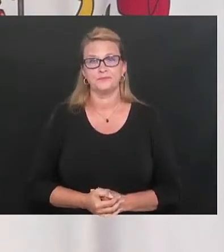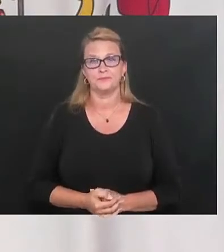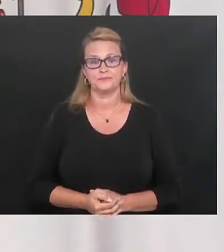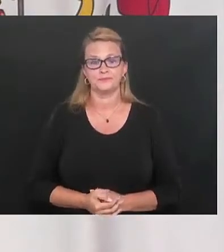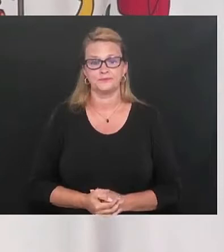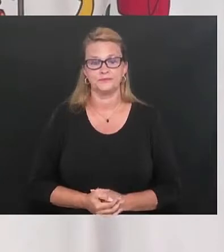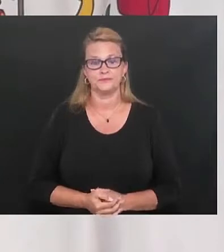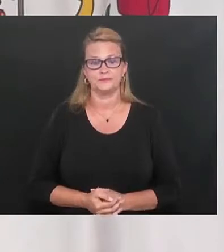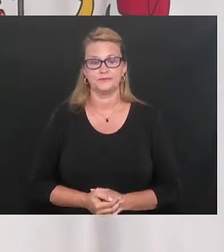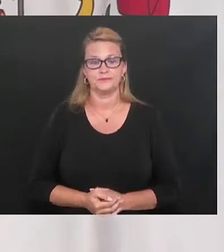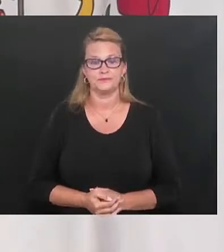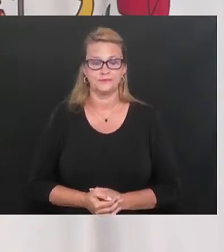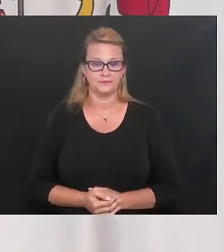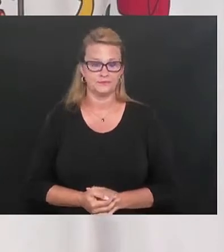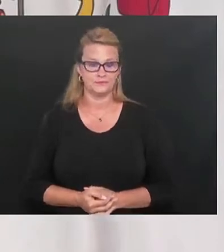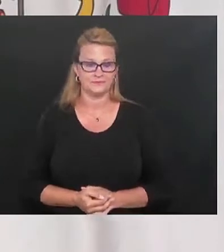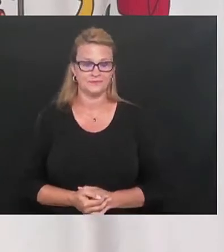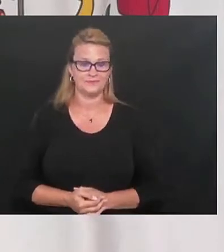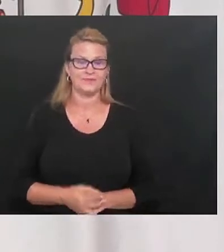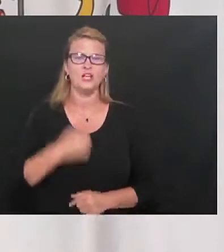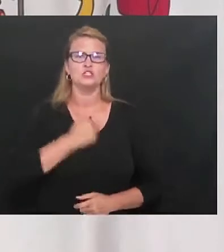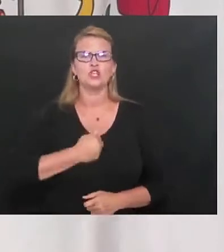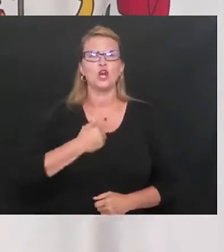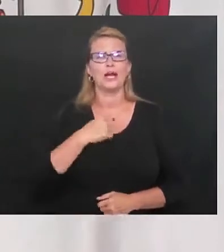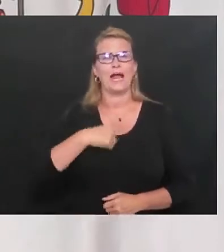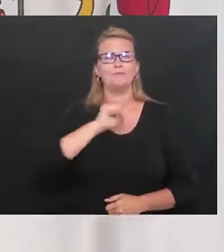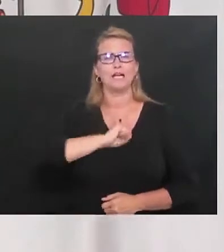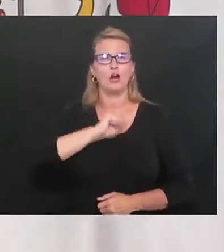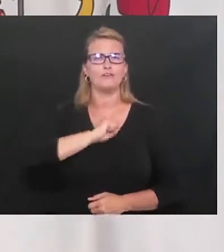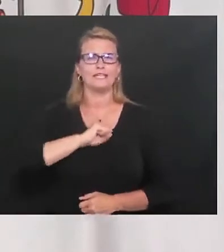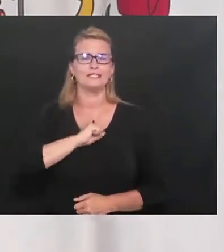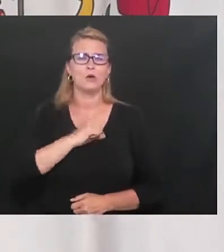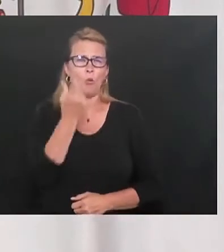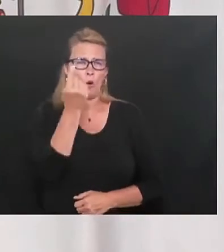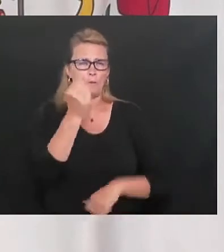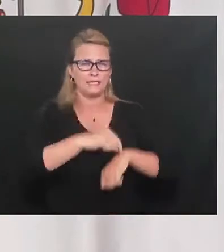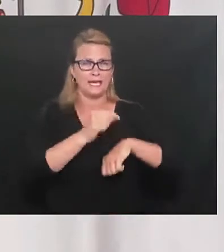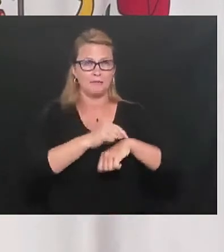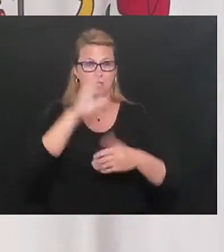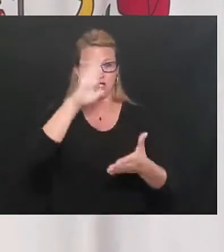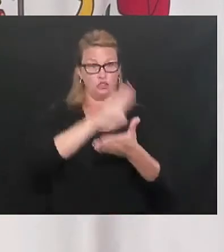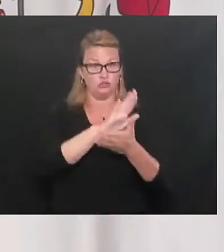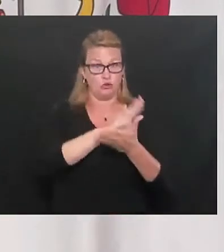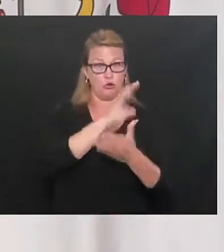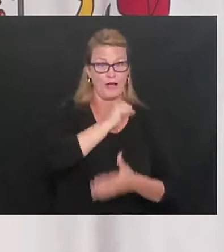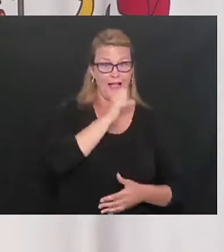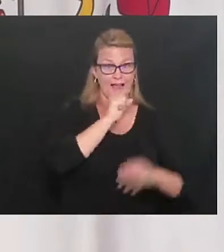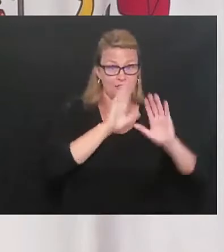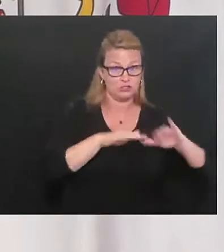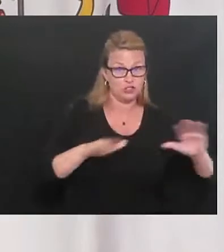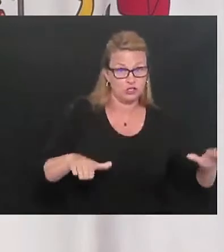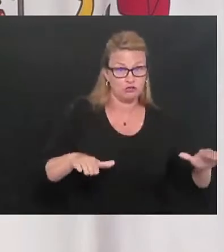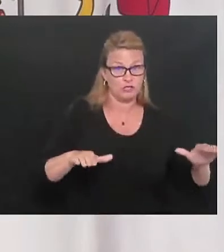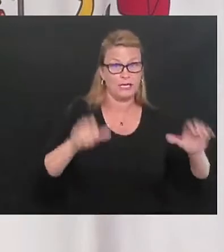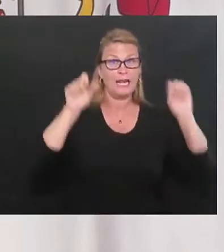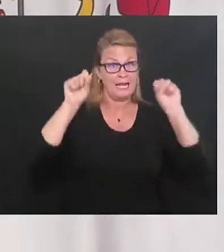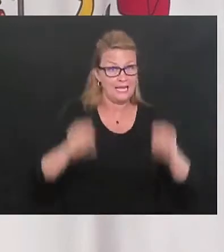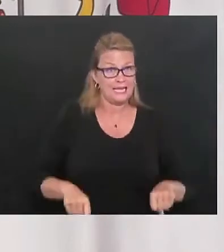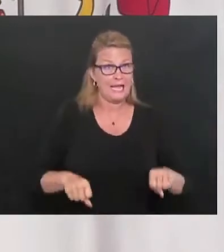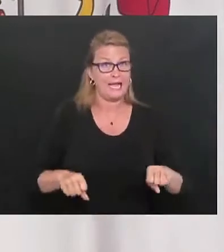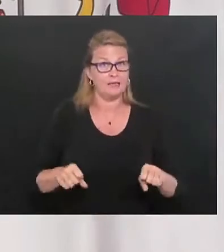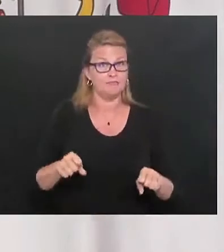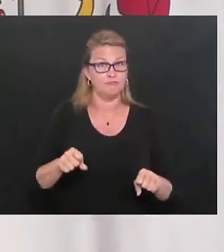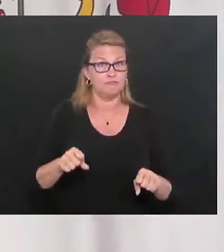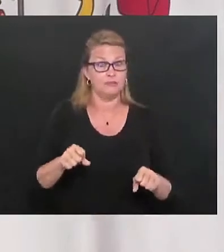Gosh, dog, I've got a little tickle in my throat here. Let me start that again. School-aged children are eligible if